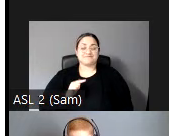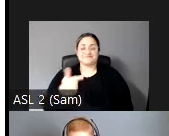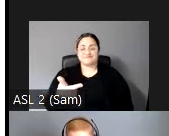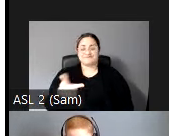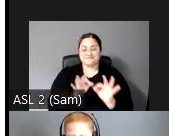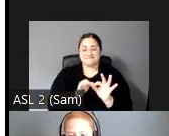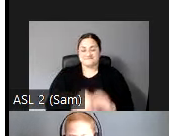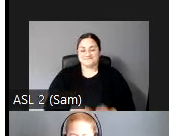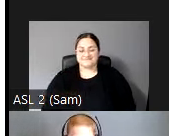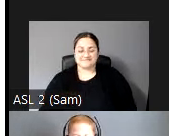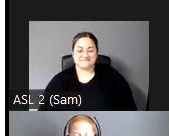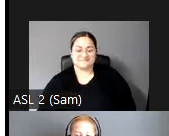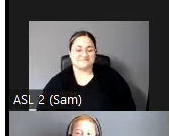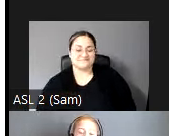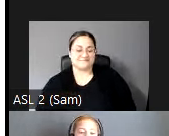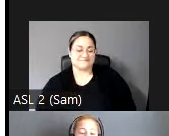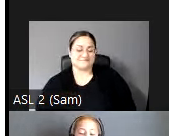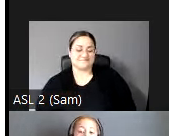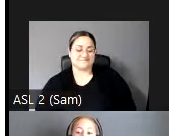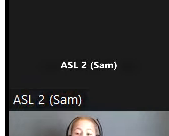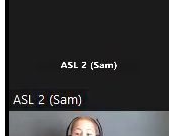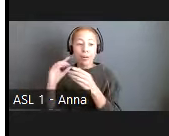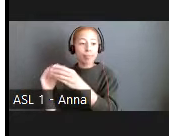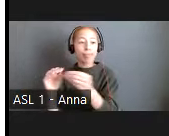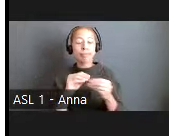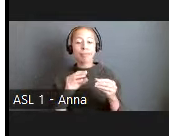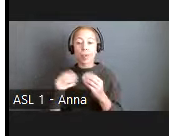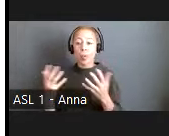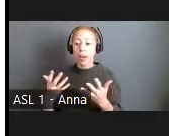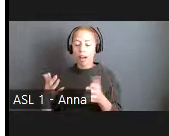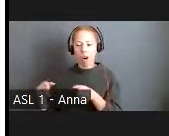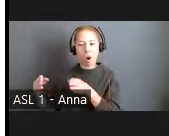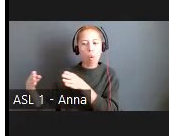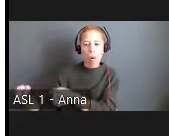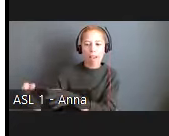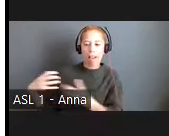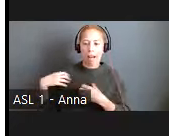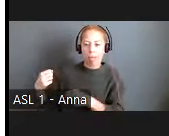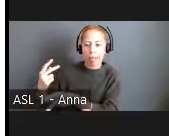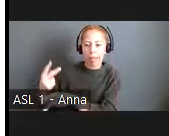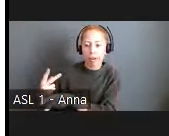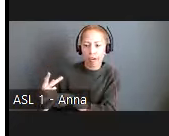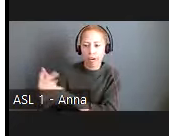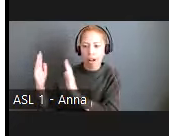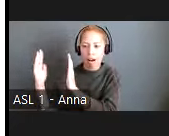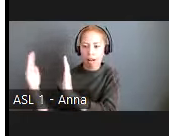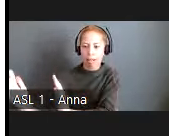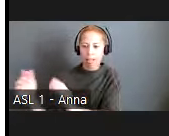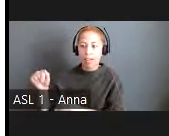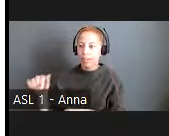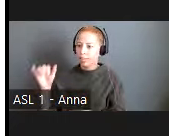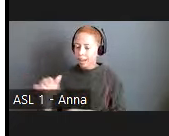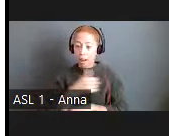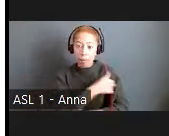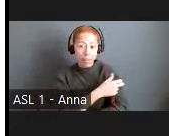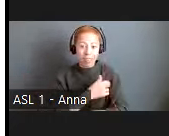in the political hallways at Queen's Park, is about hallway healthcare, and we've been hearing a lot about that lately, about hospitals not